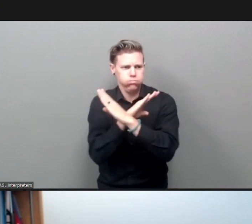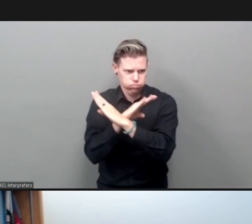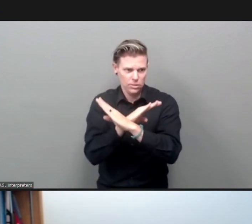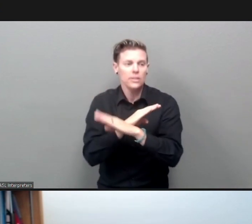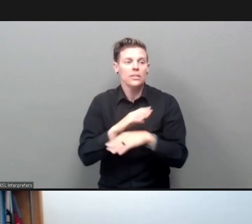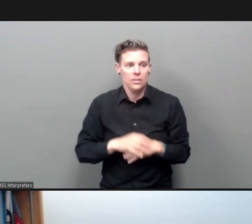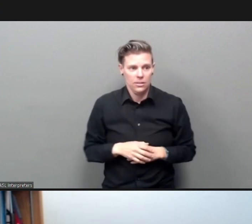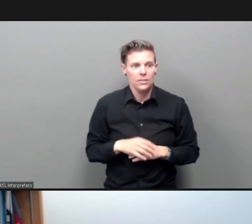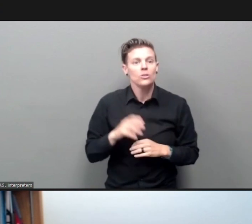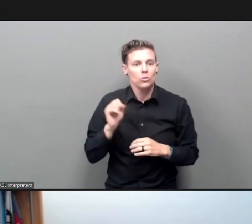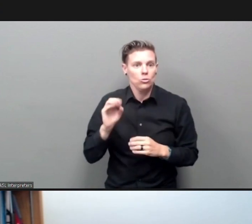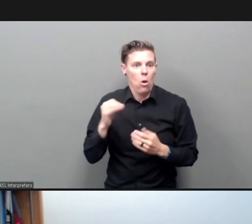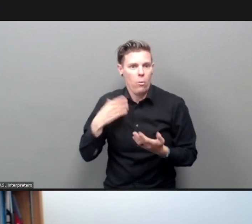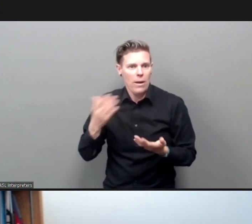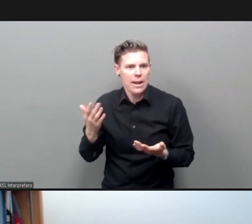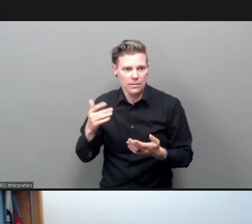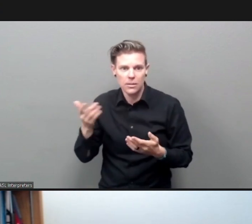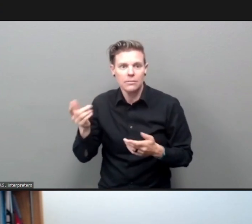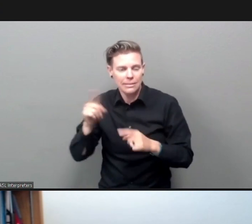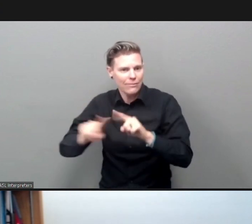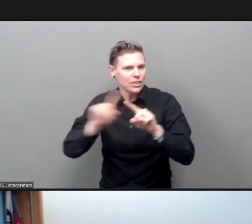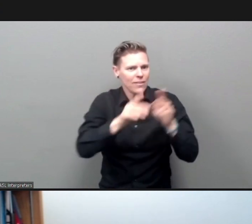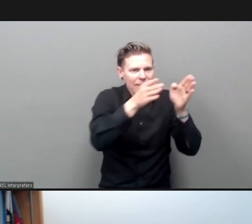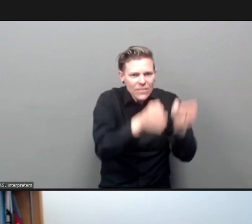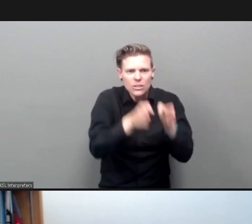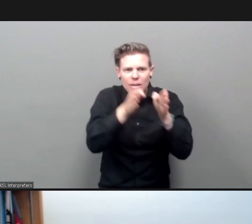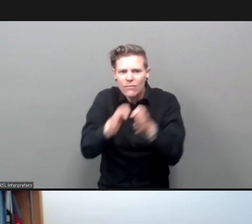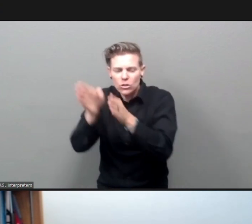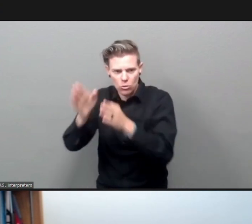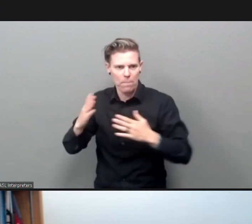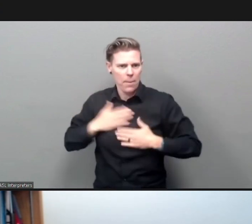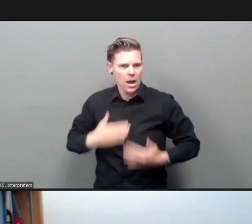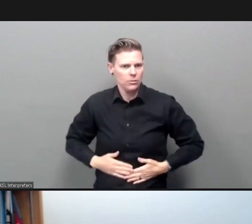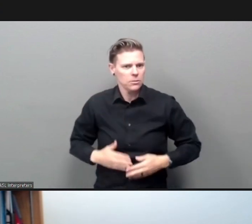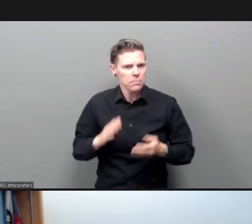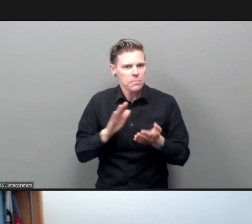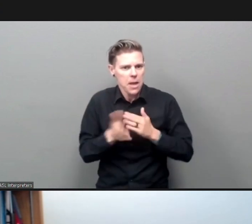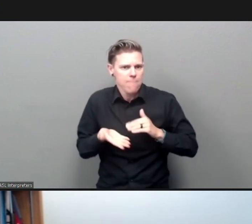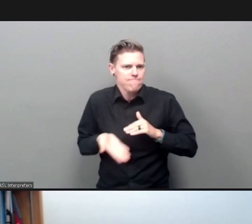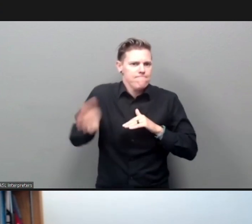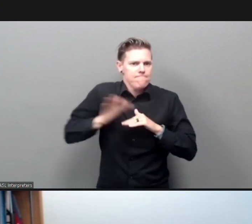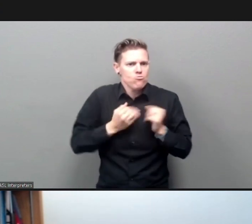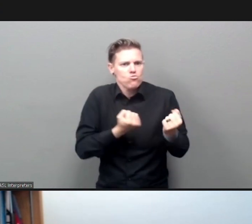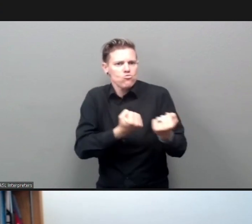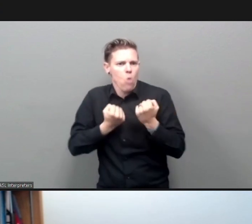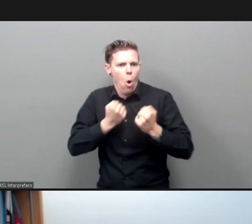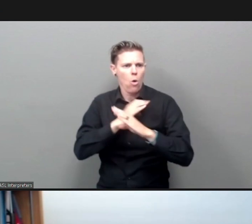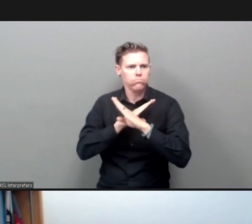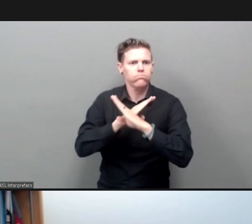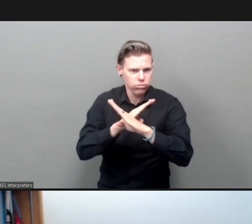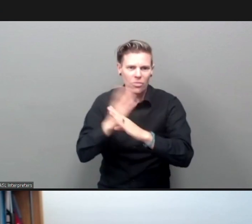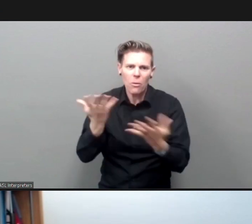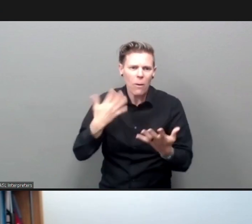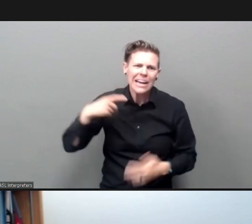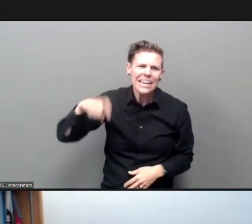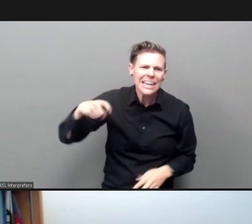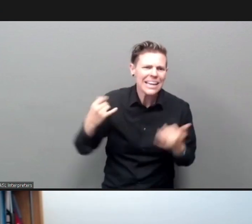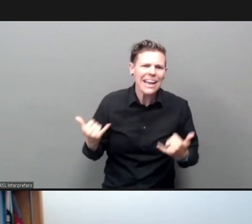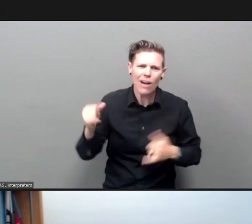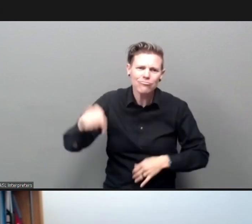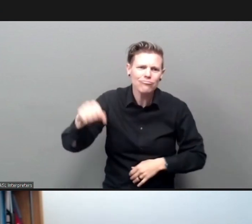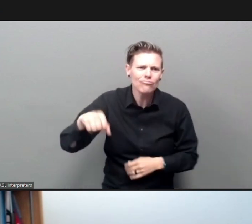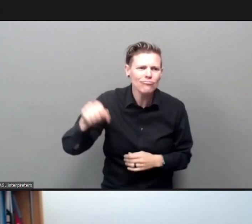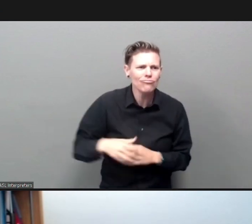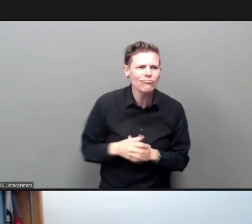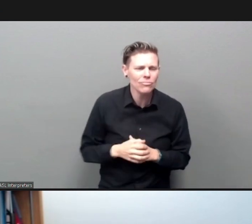then the question is, well, what percent of people do we have to see get a booster shot to see a downtrend in cases, and we don't know. If